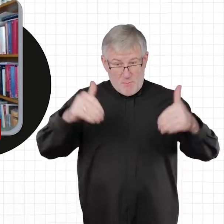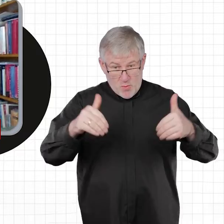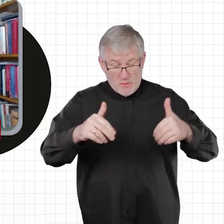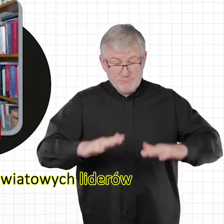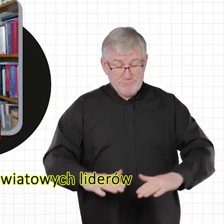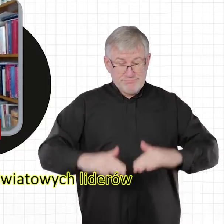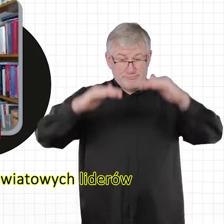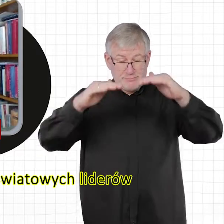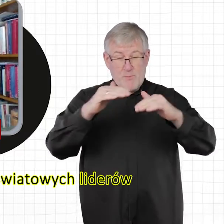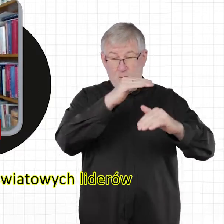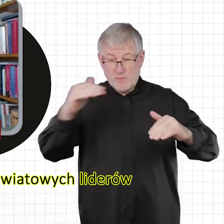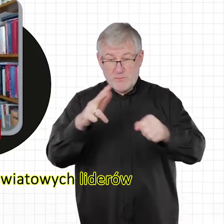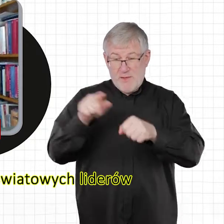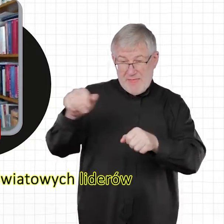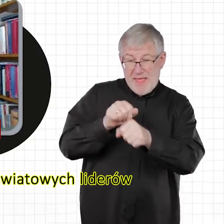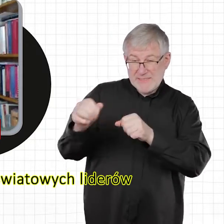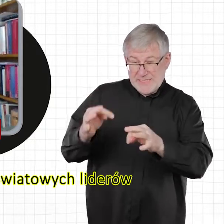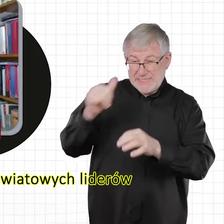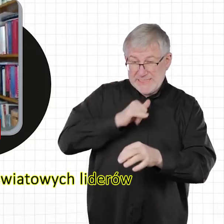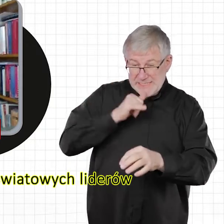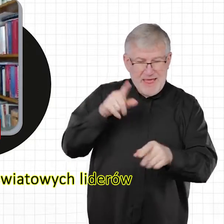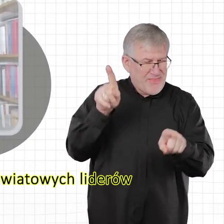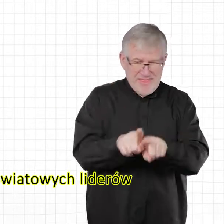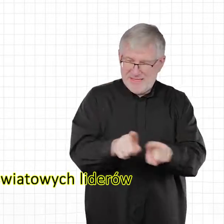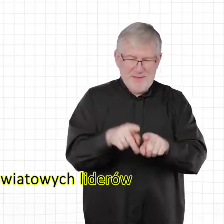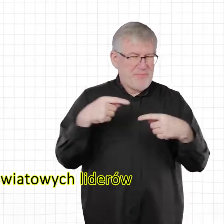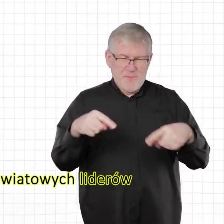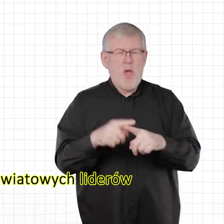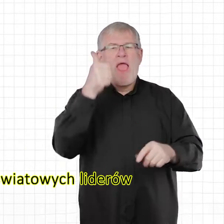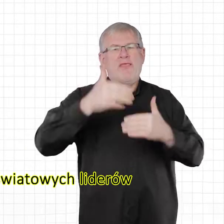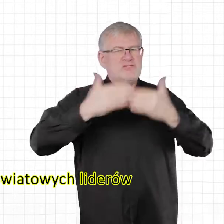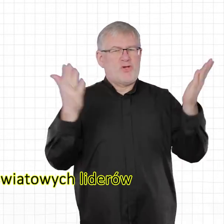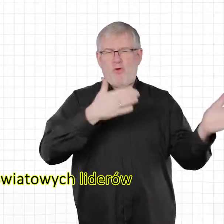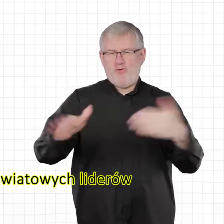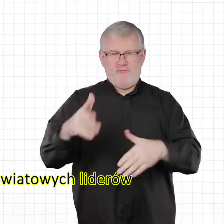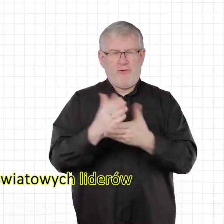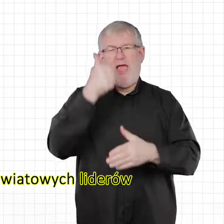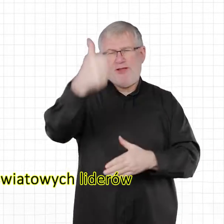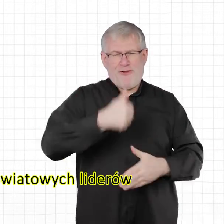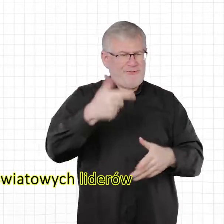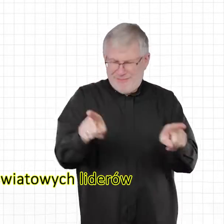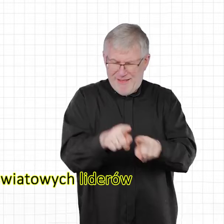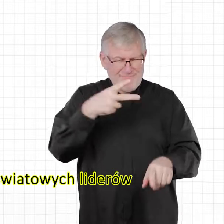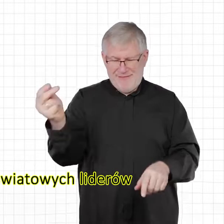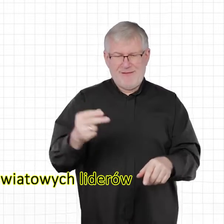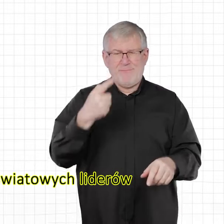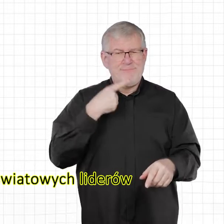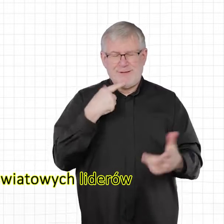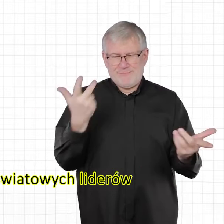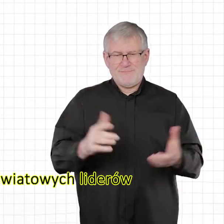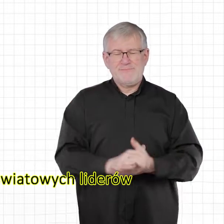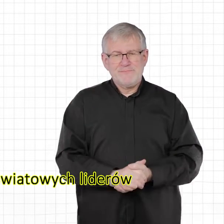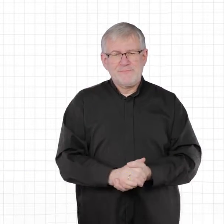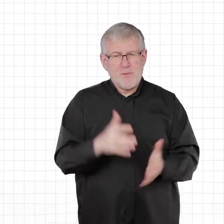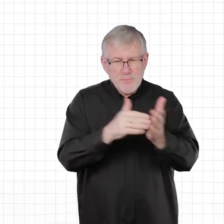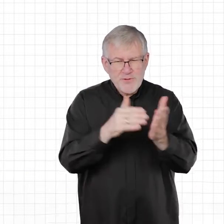that. As you say, Iceland it's regularly mentioned now as the one of the leaders